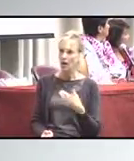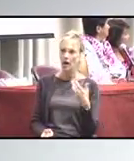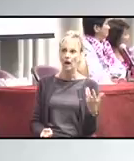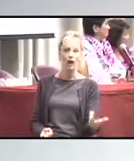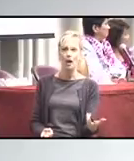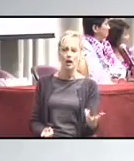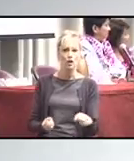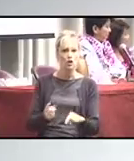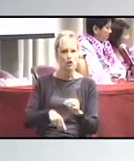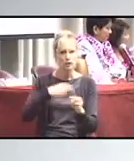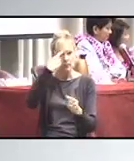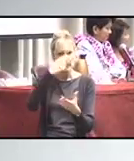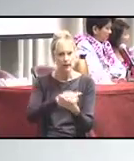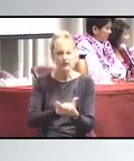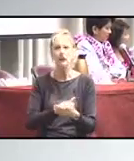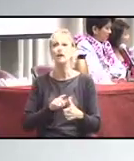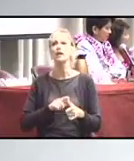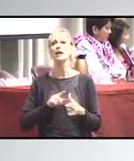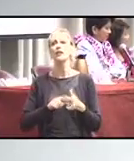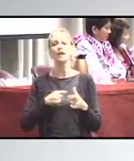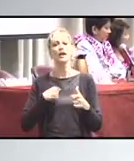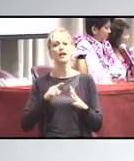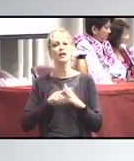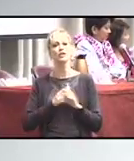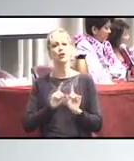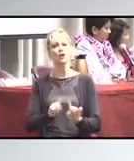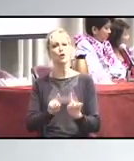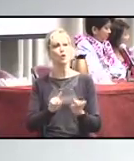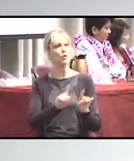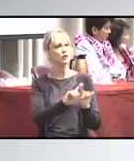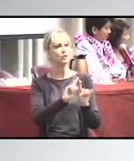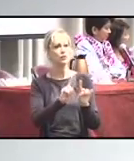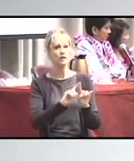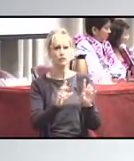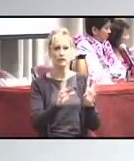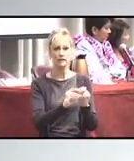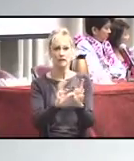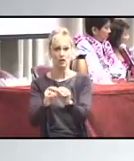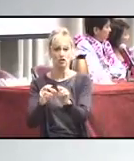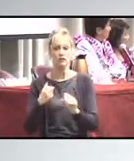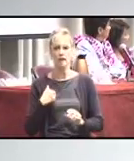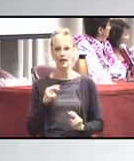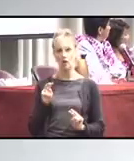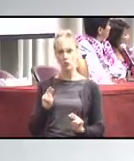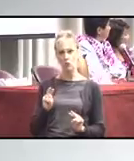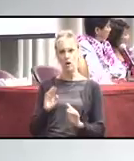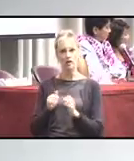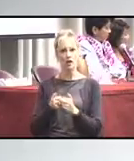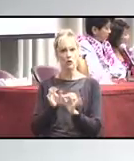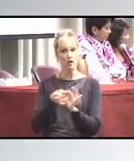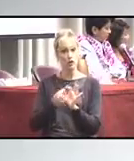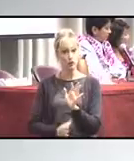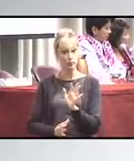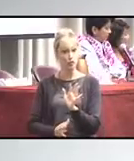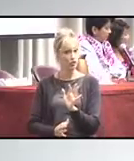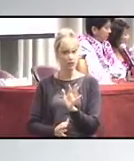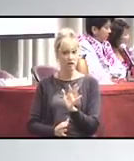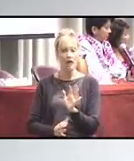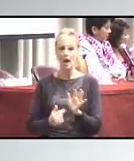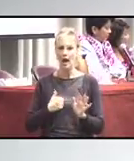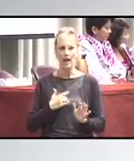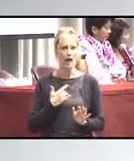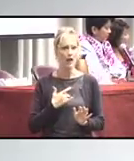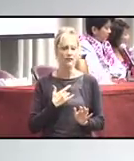blown away. And then I started going to different sessions and actually watching how interpreters, and I